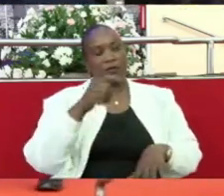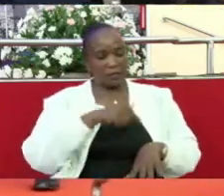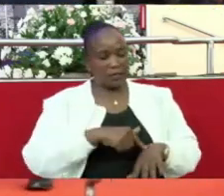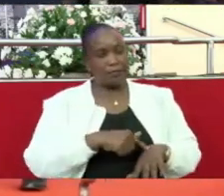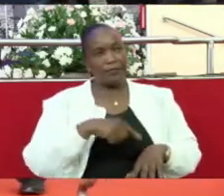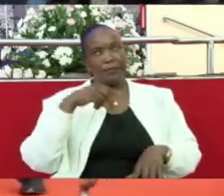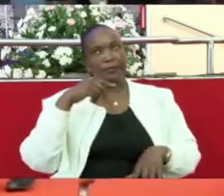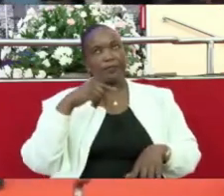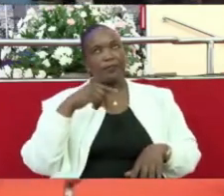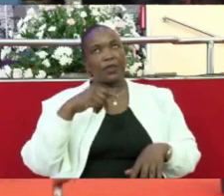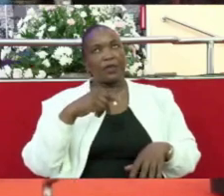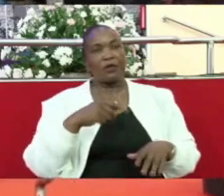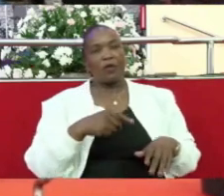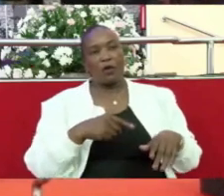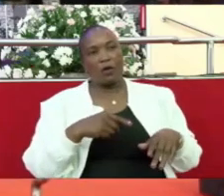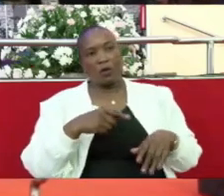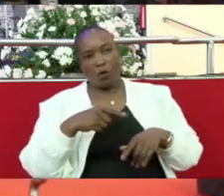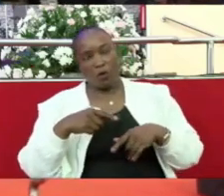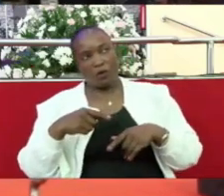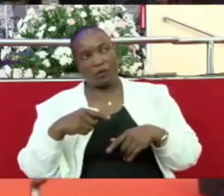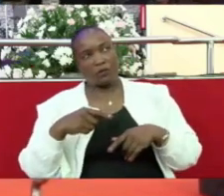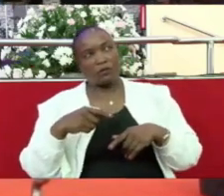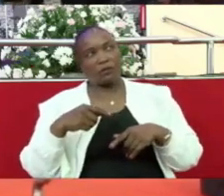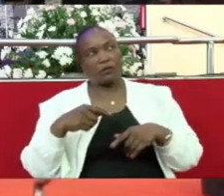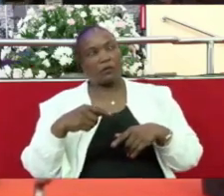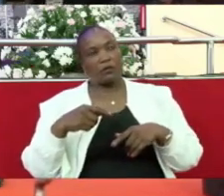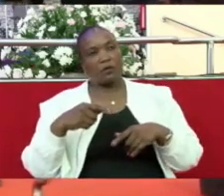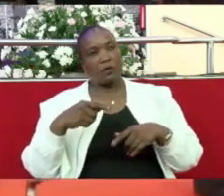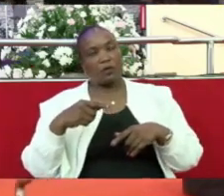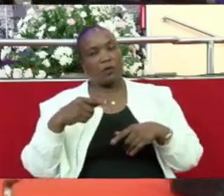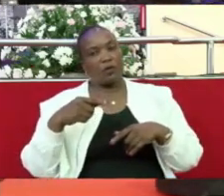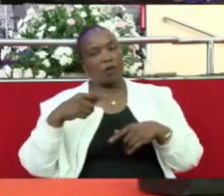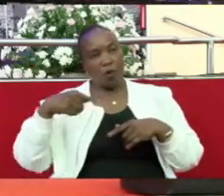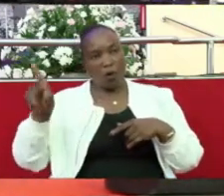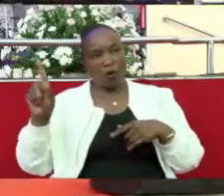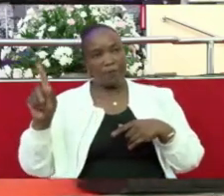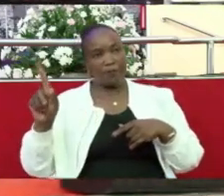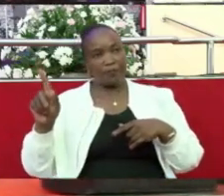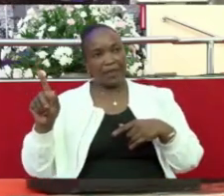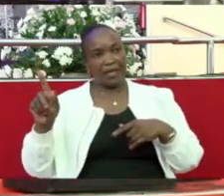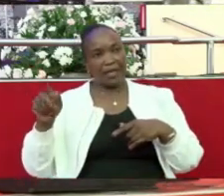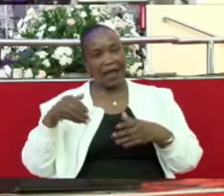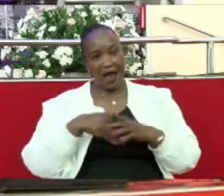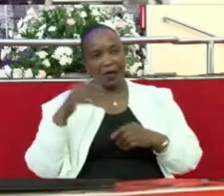God gives you grace for the day. Sometimes you can ask yourself, if I have given all that